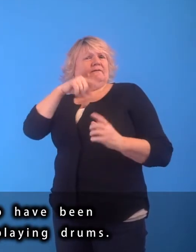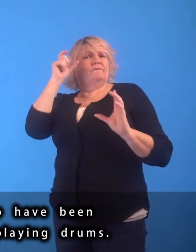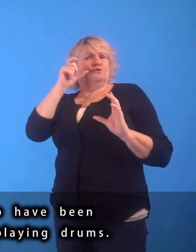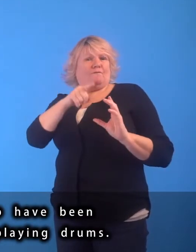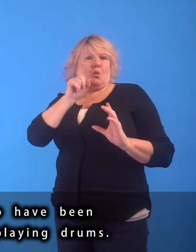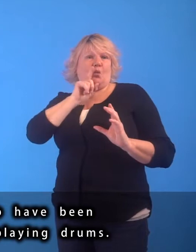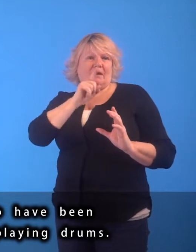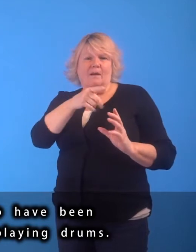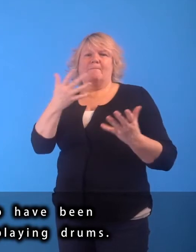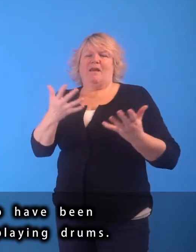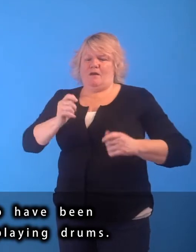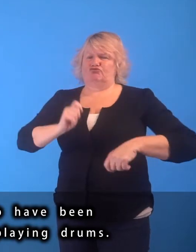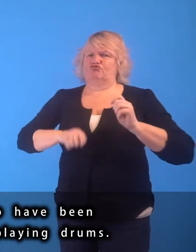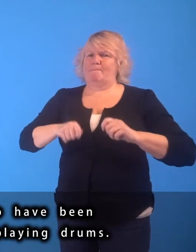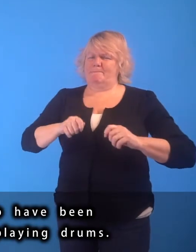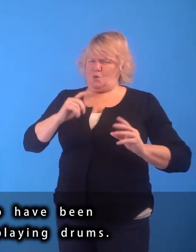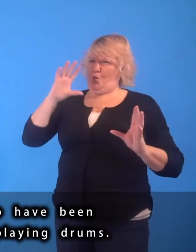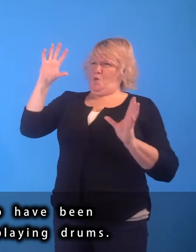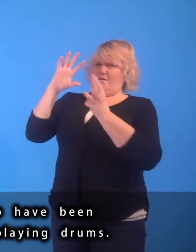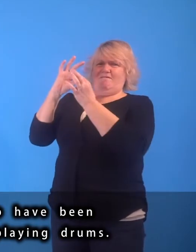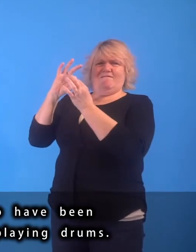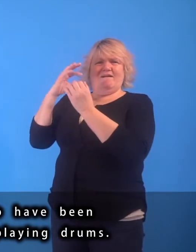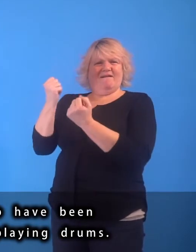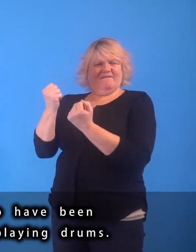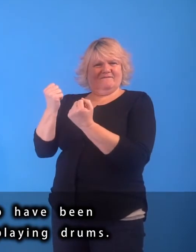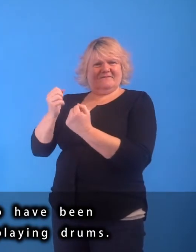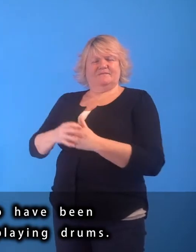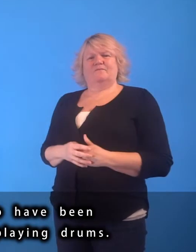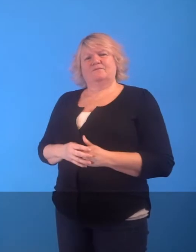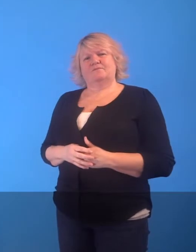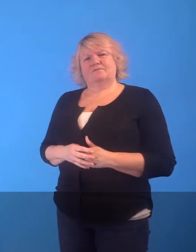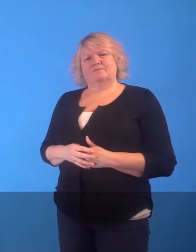seems to have been inspired by a photo of women playing drums.